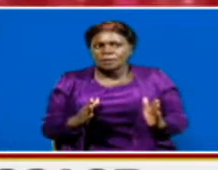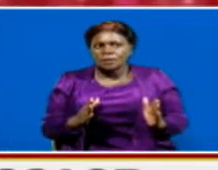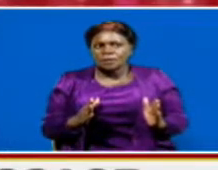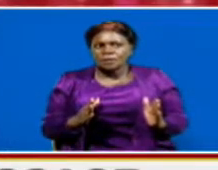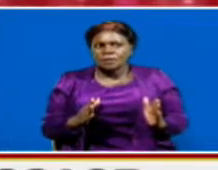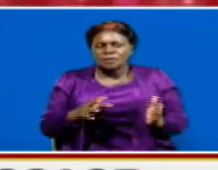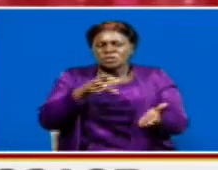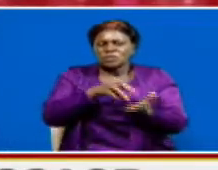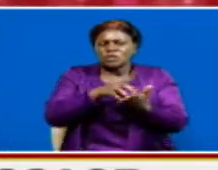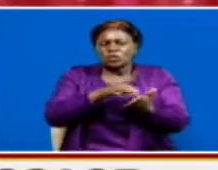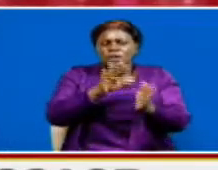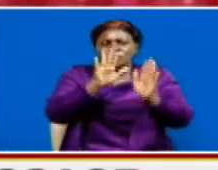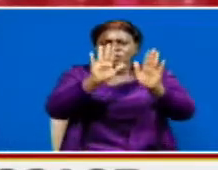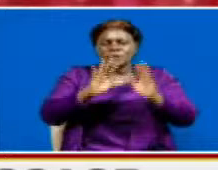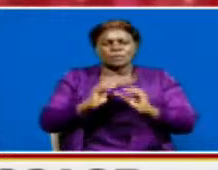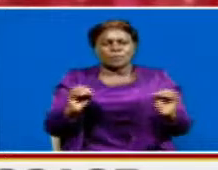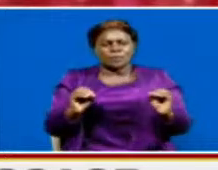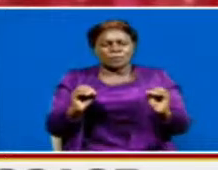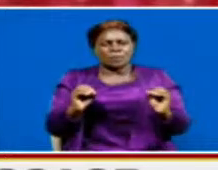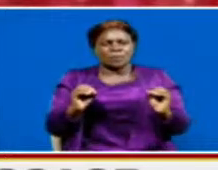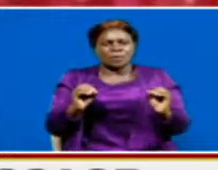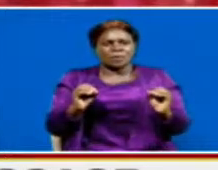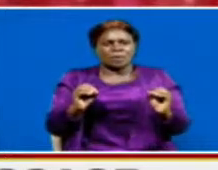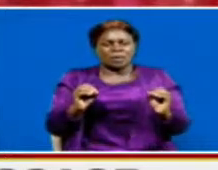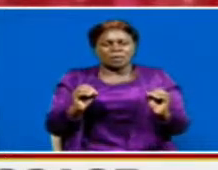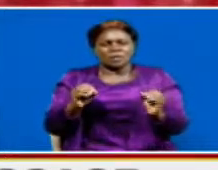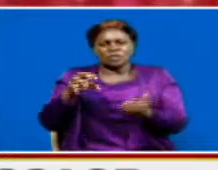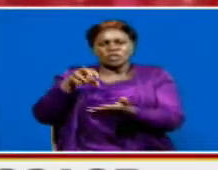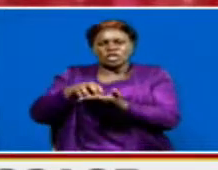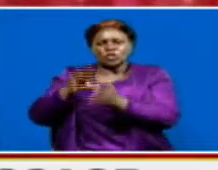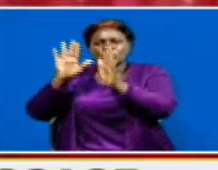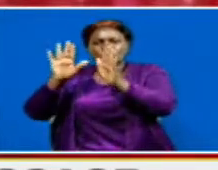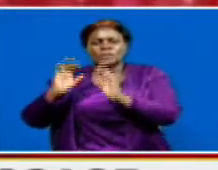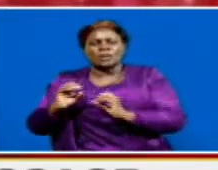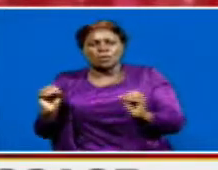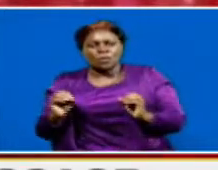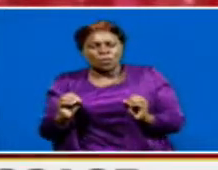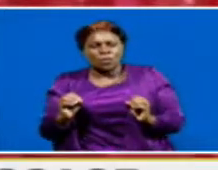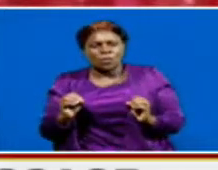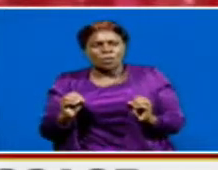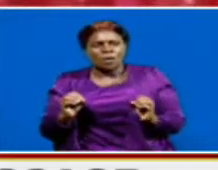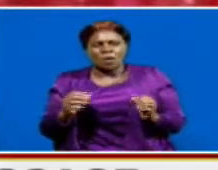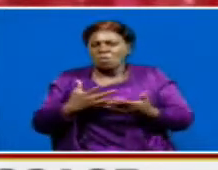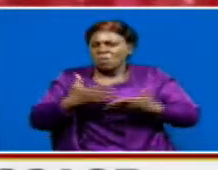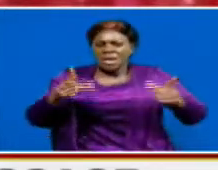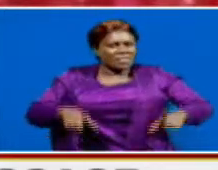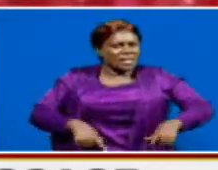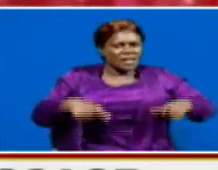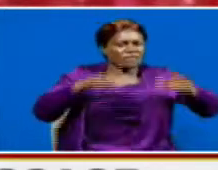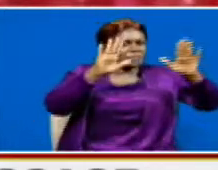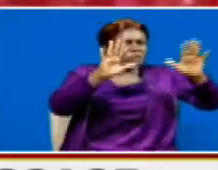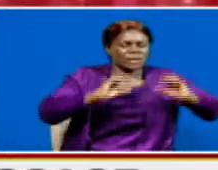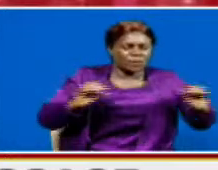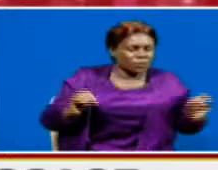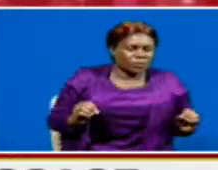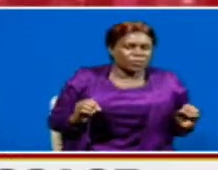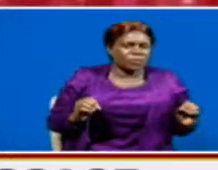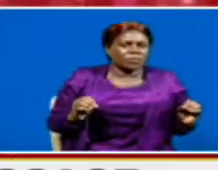irrespective of their status, irrespective of their station, irrespective of where they live,